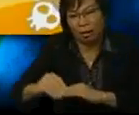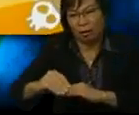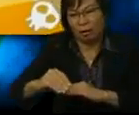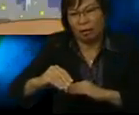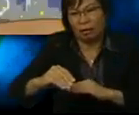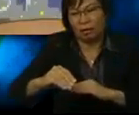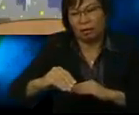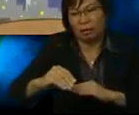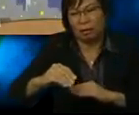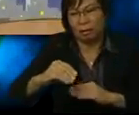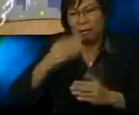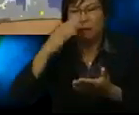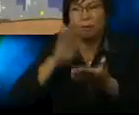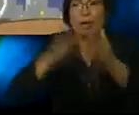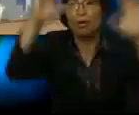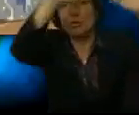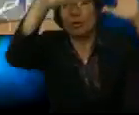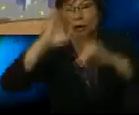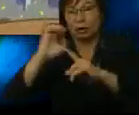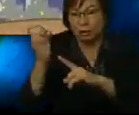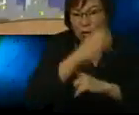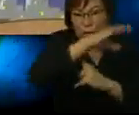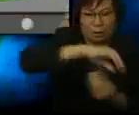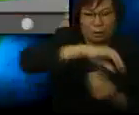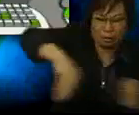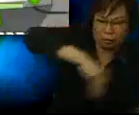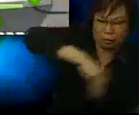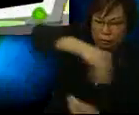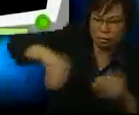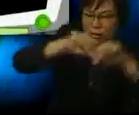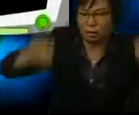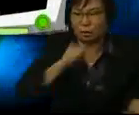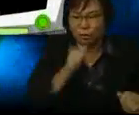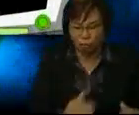conditions. When the ecosystem is imbalanced,